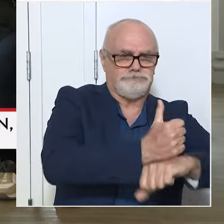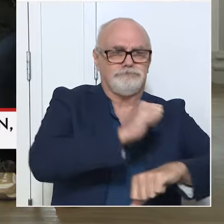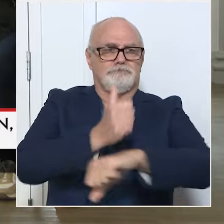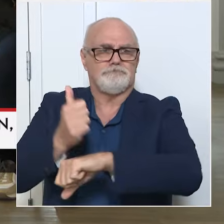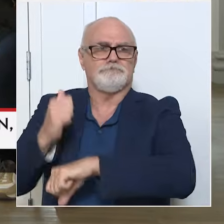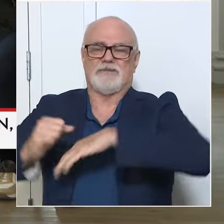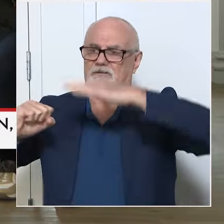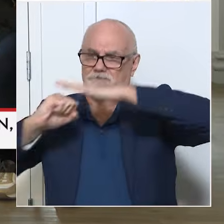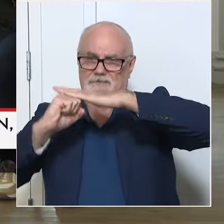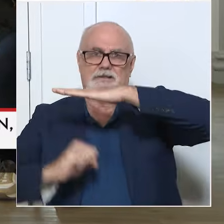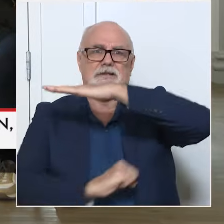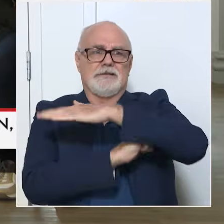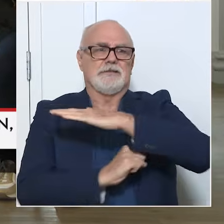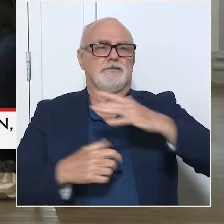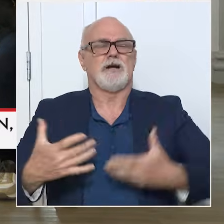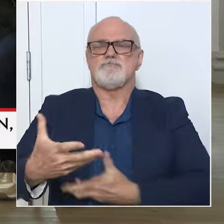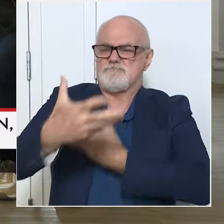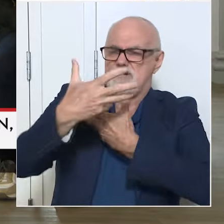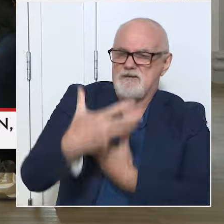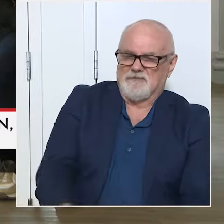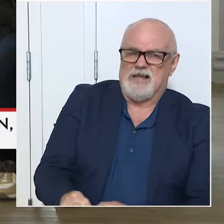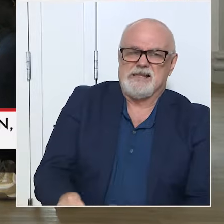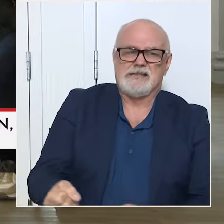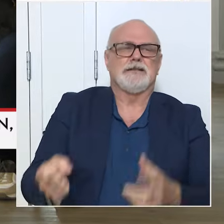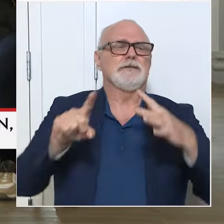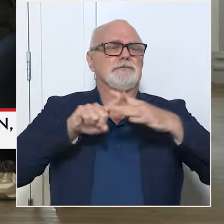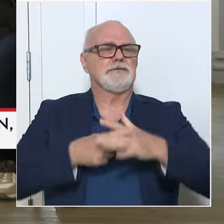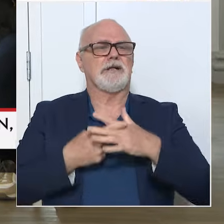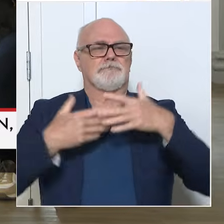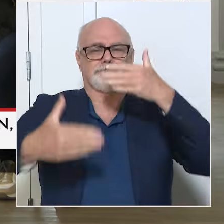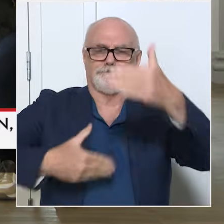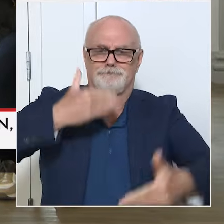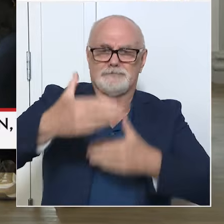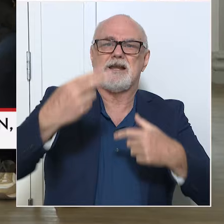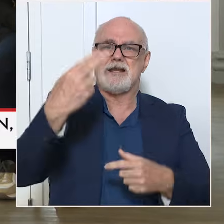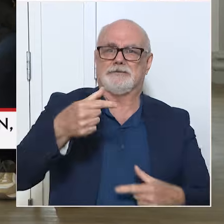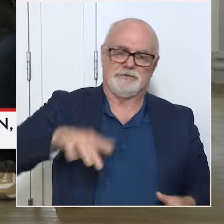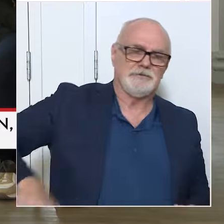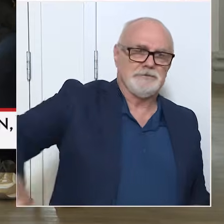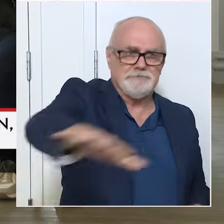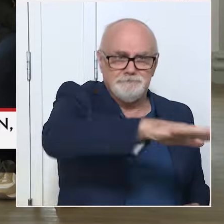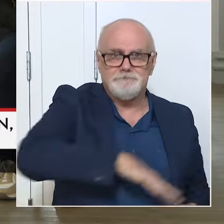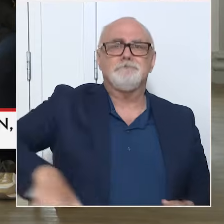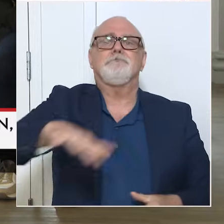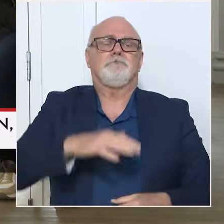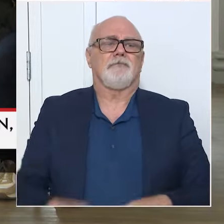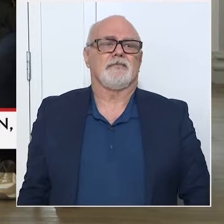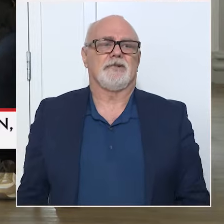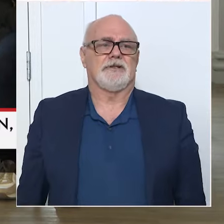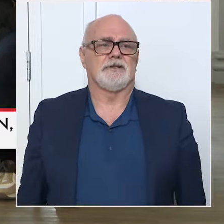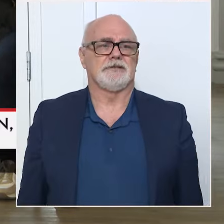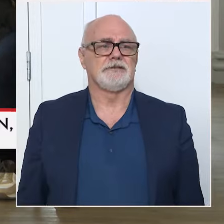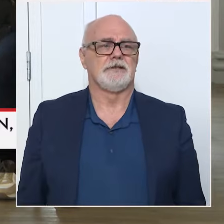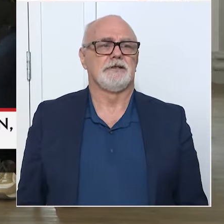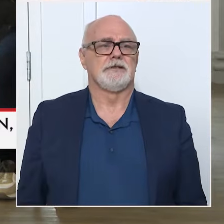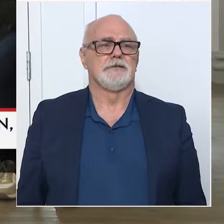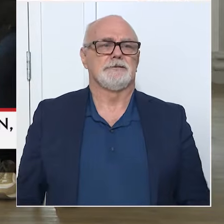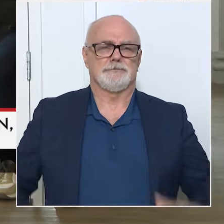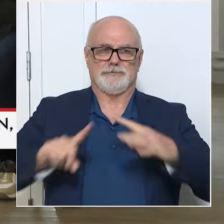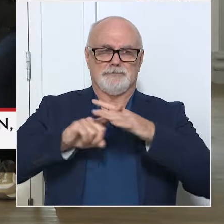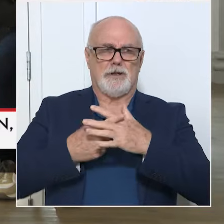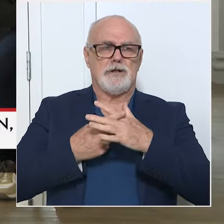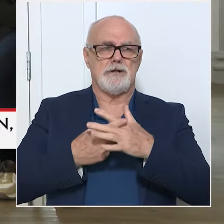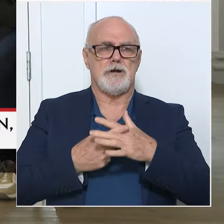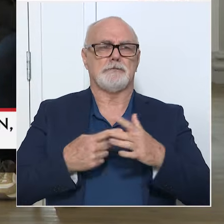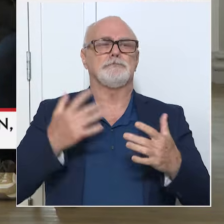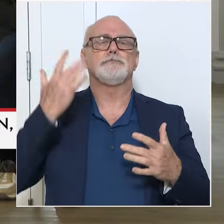relocate and establish our headquarters located at Studio by Tishman and Speyer in the Golden